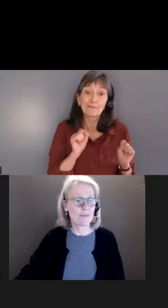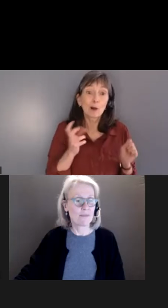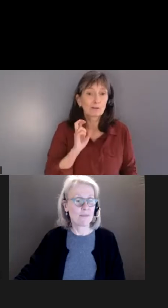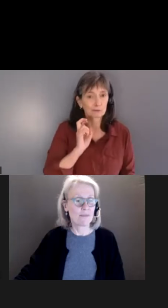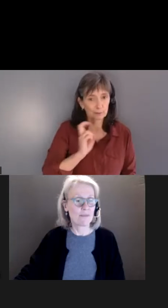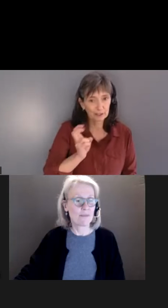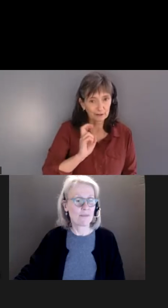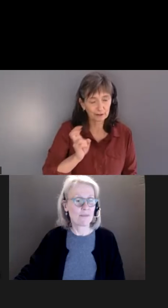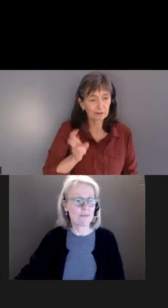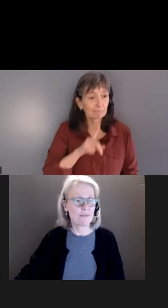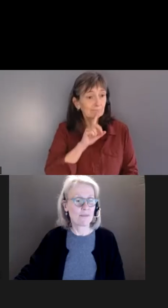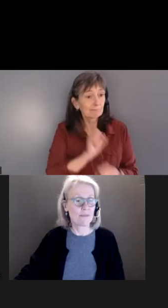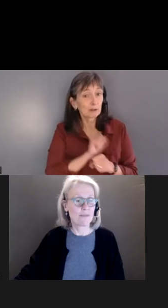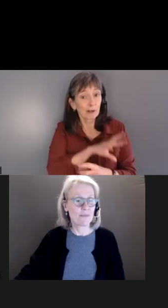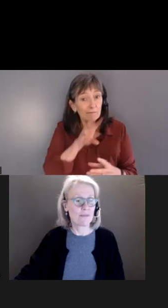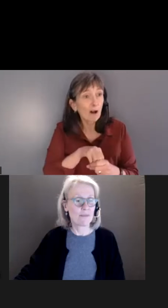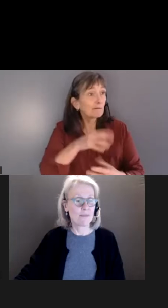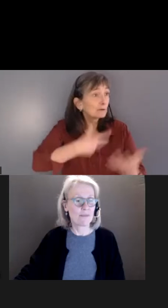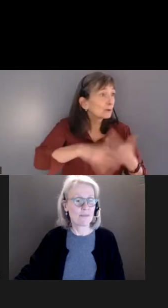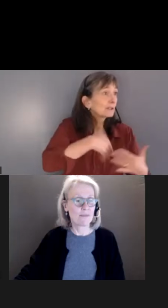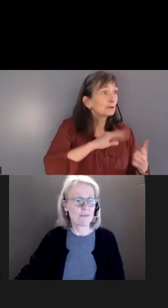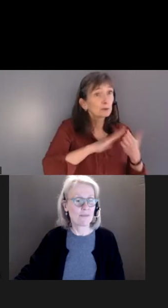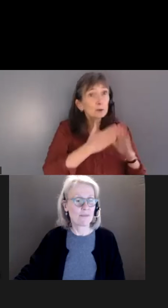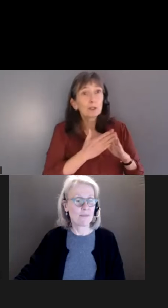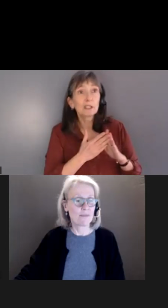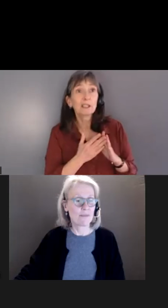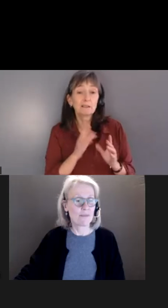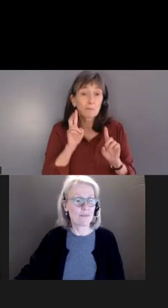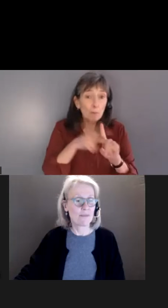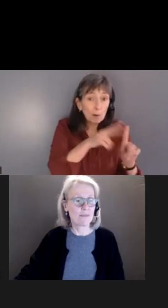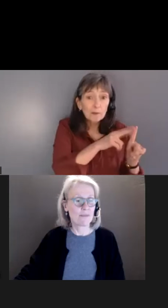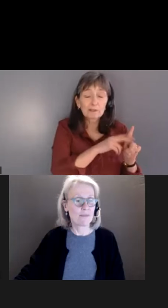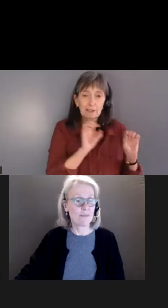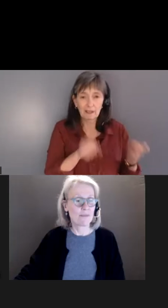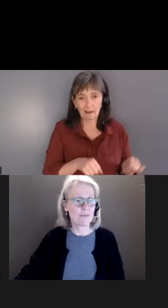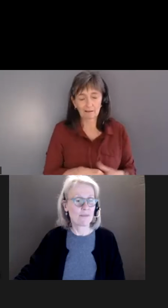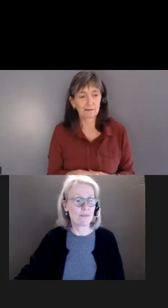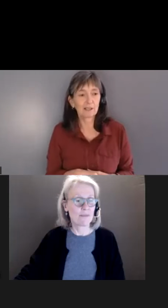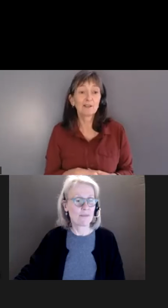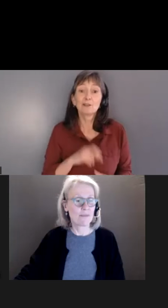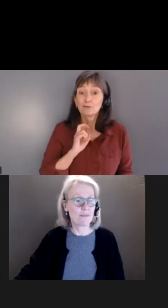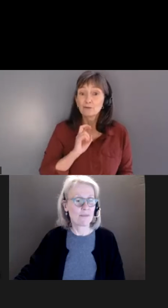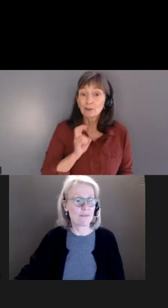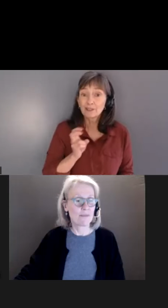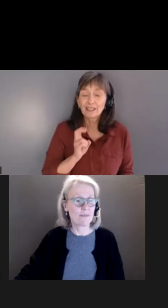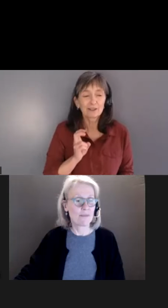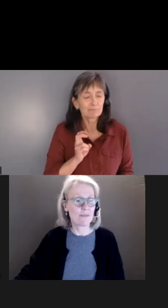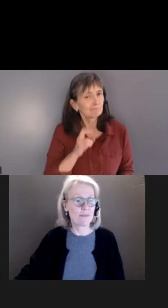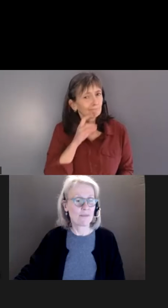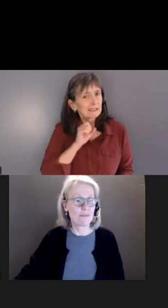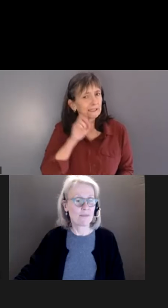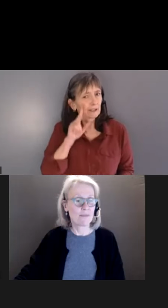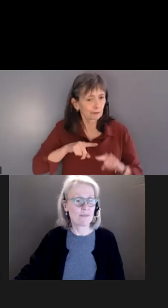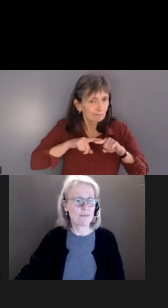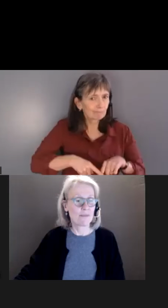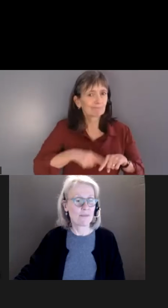maintaining active roles within their communities as they age. So older Canadians use transportation services for several reasons, most